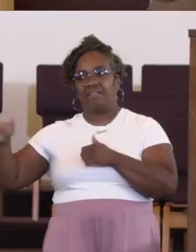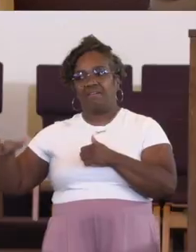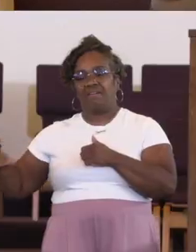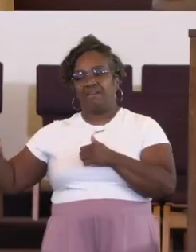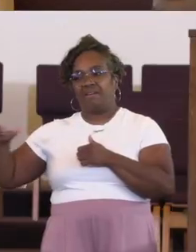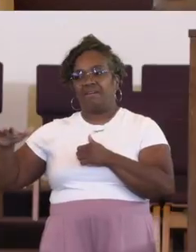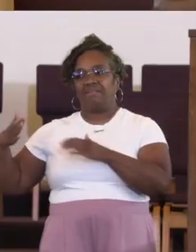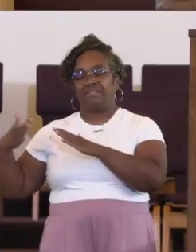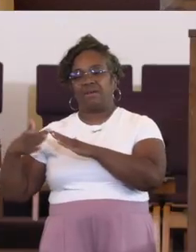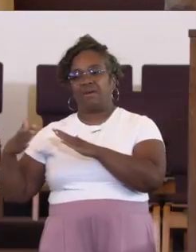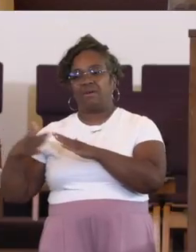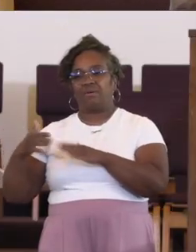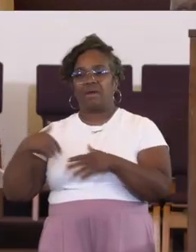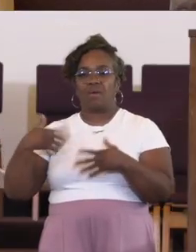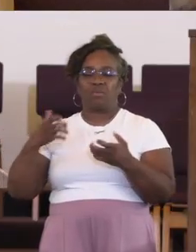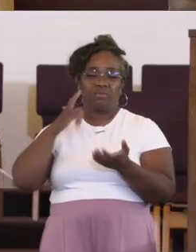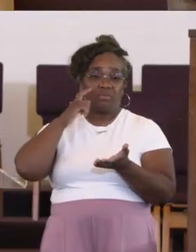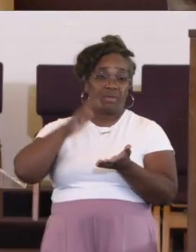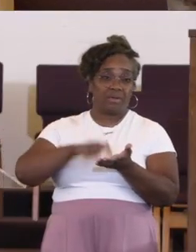Letitia Johnson. When I had a